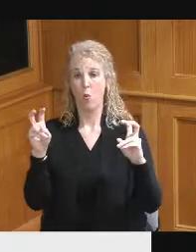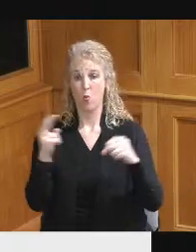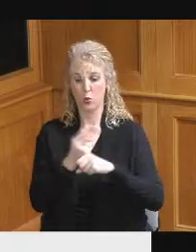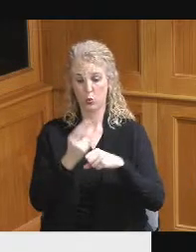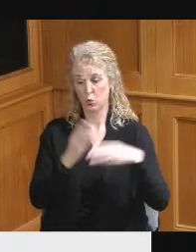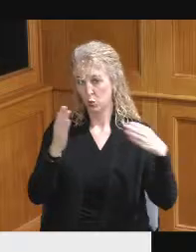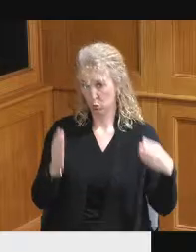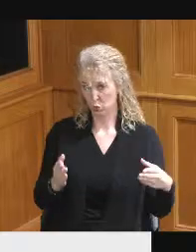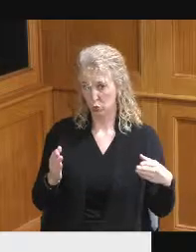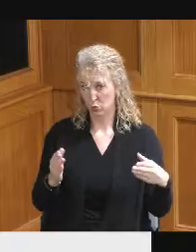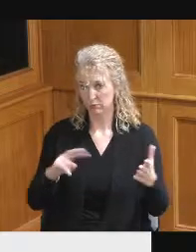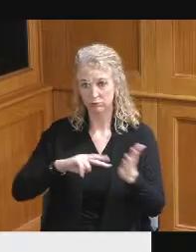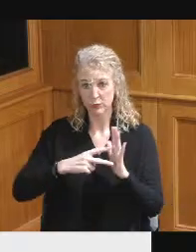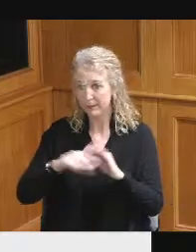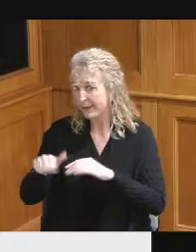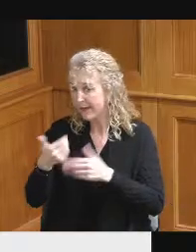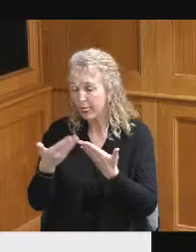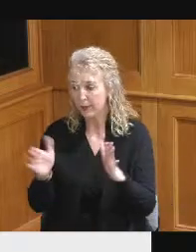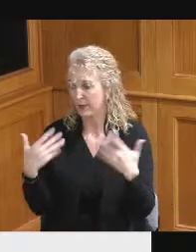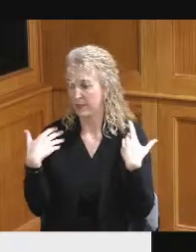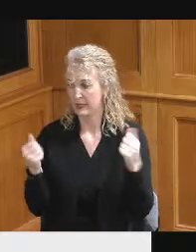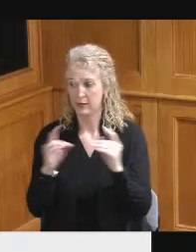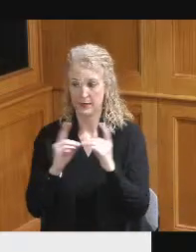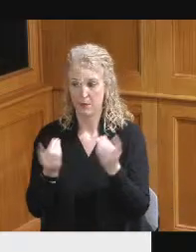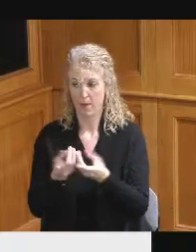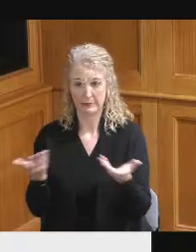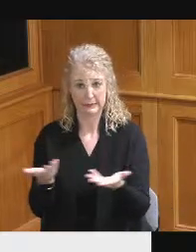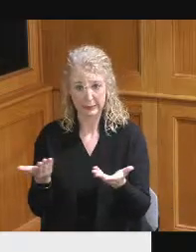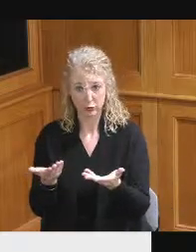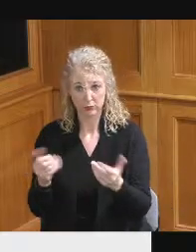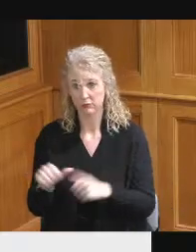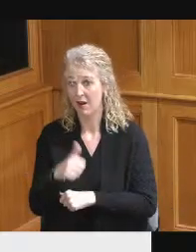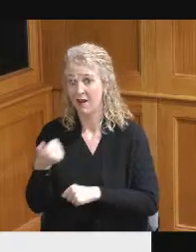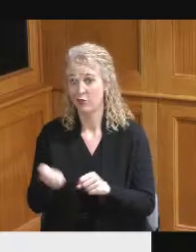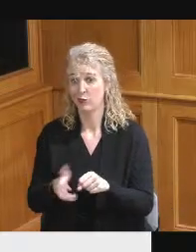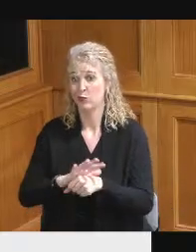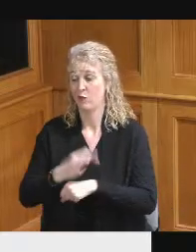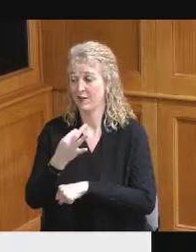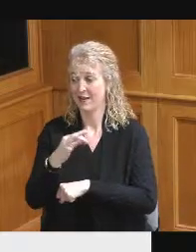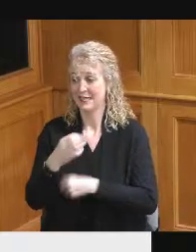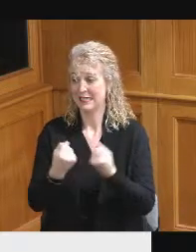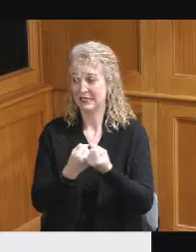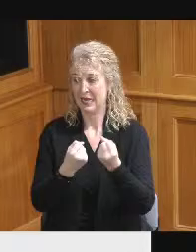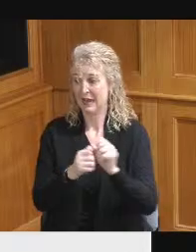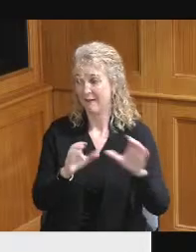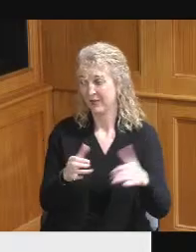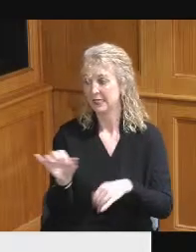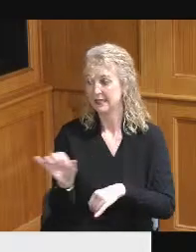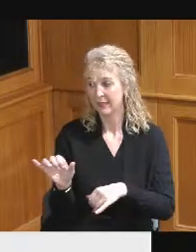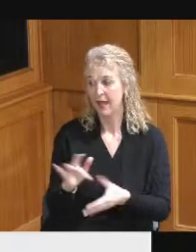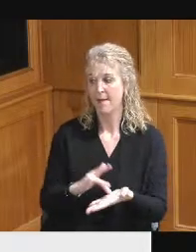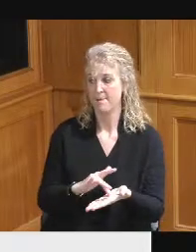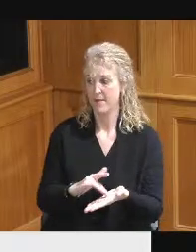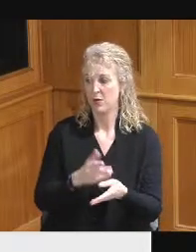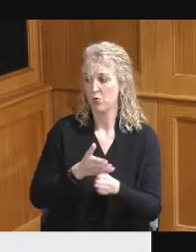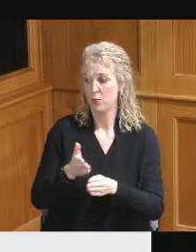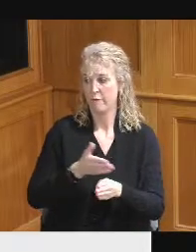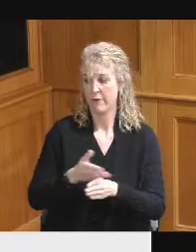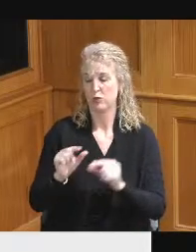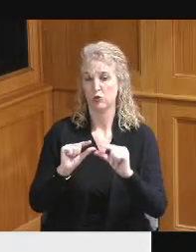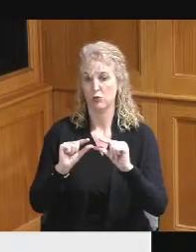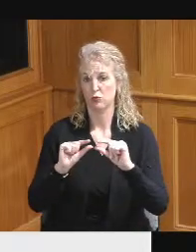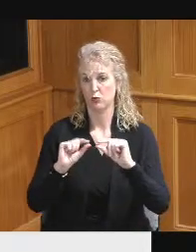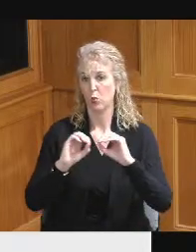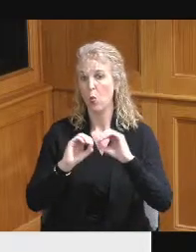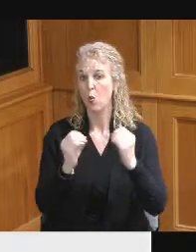which are also other public health departments across the region, other COVID-19 advocates, such as our medical professional